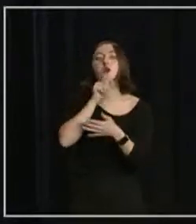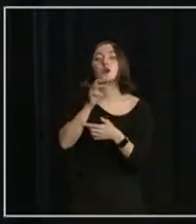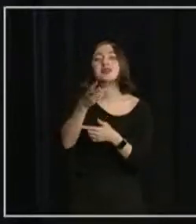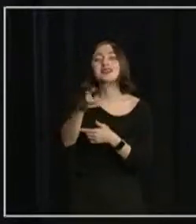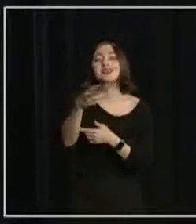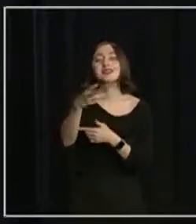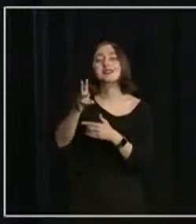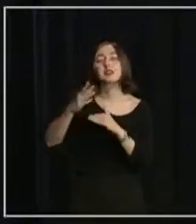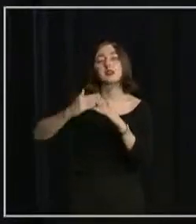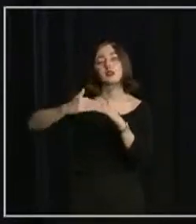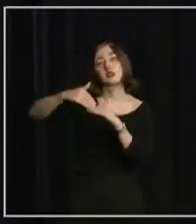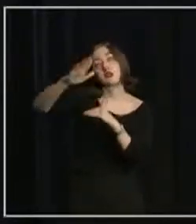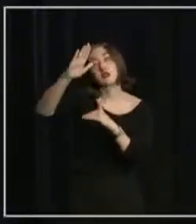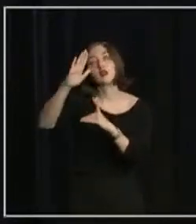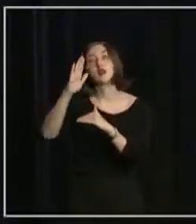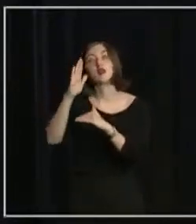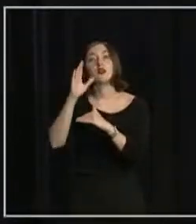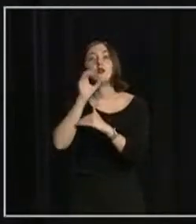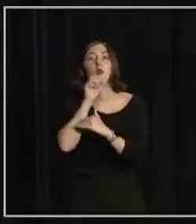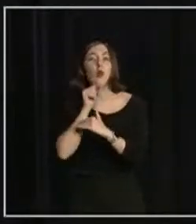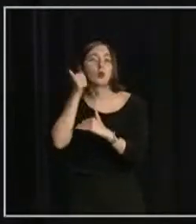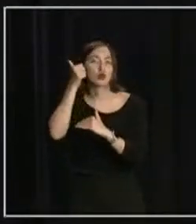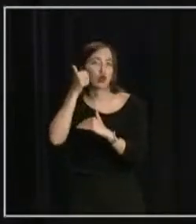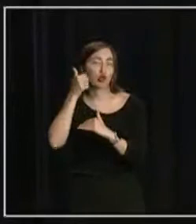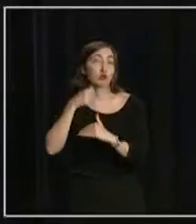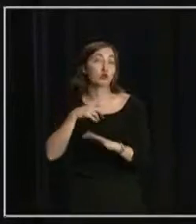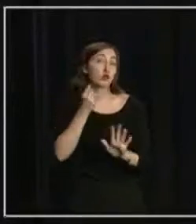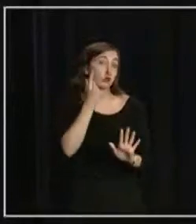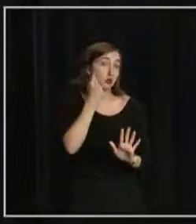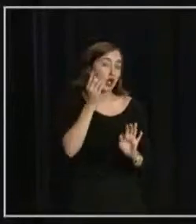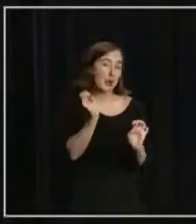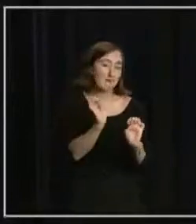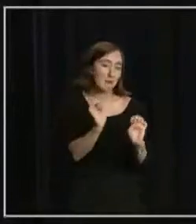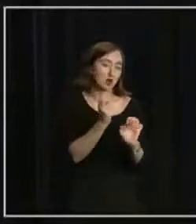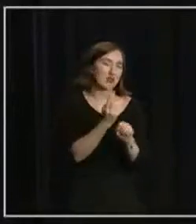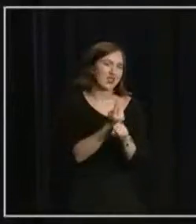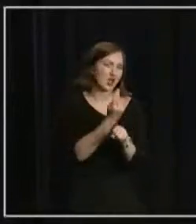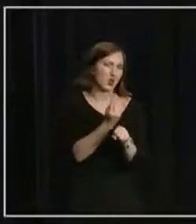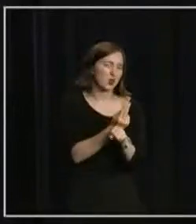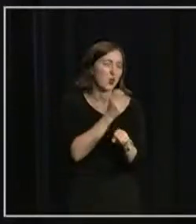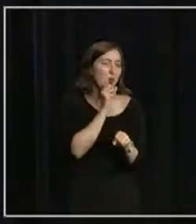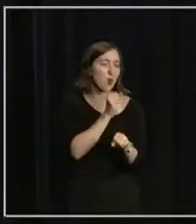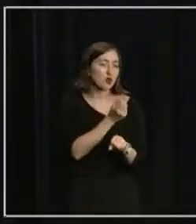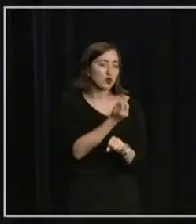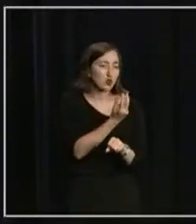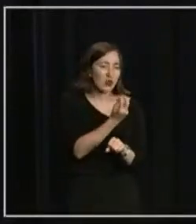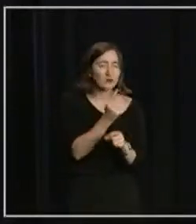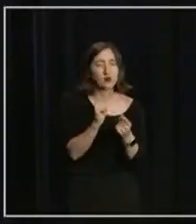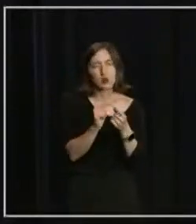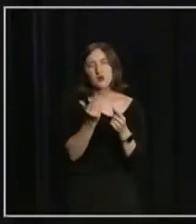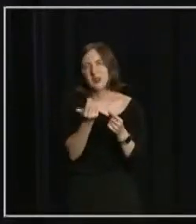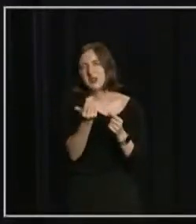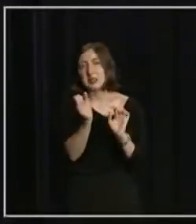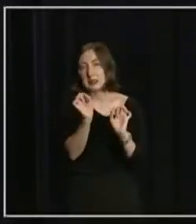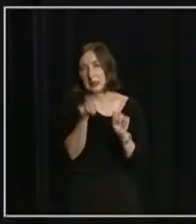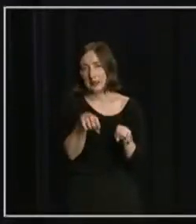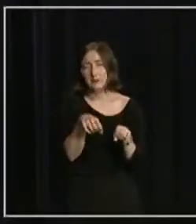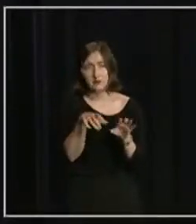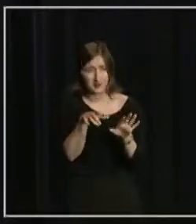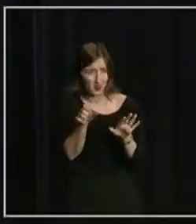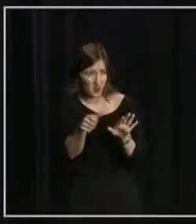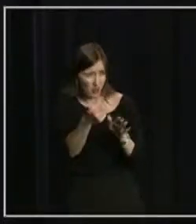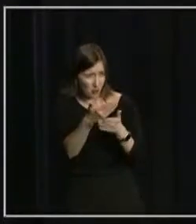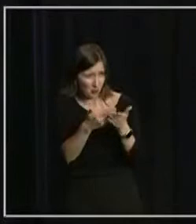effect for those 12 to 15 getting the Pfizer vaccine. So just to clarify that point. But I just want to make sure, what was the other part of your